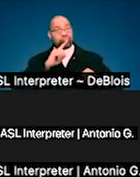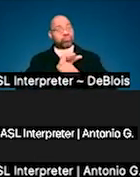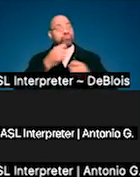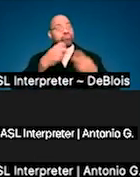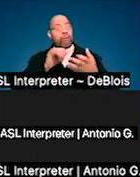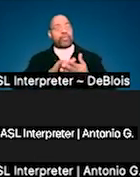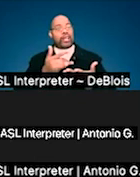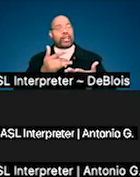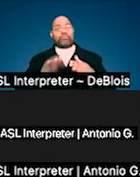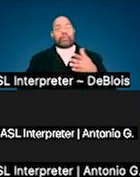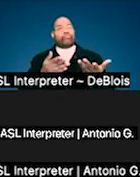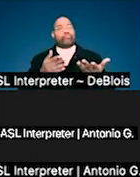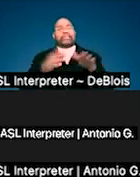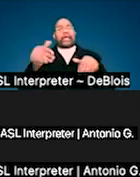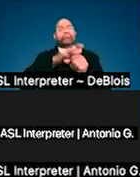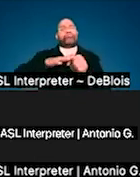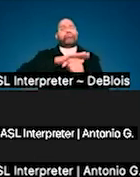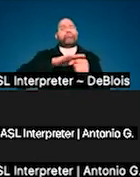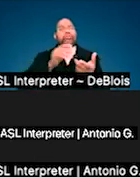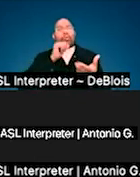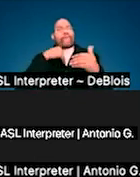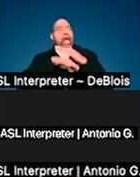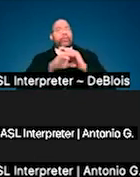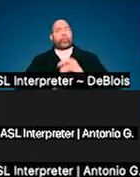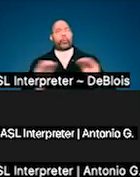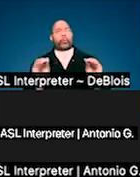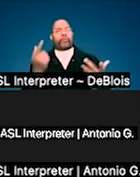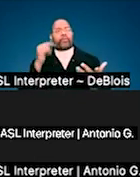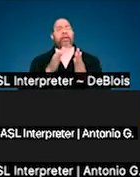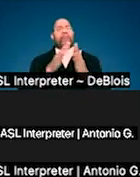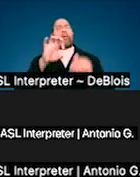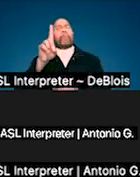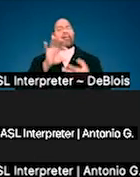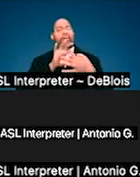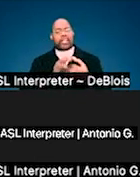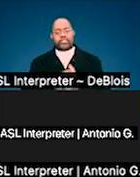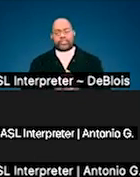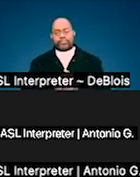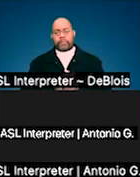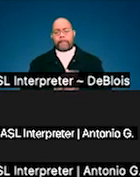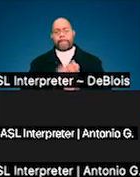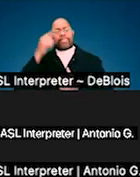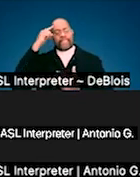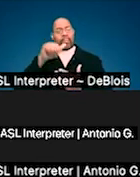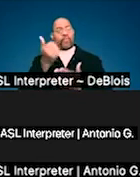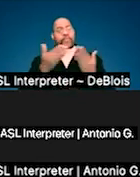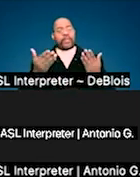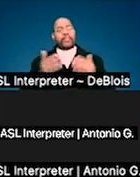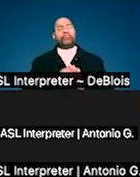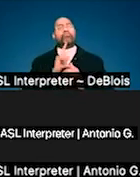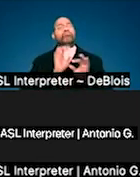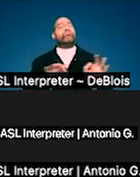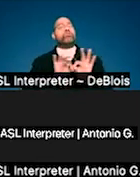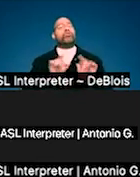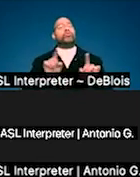just basically dead space and you don't have access to those broadband connections. And I think another thing that is important to